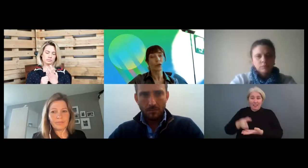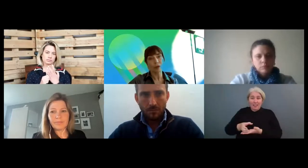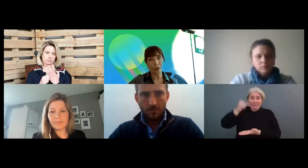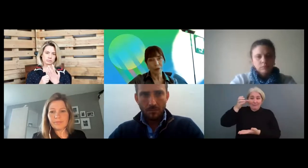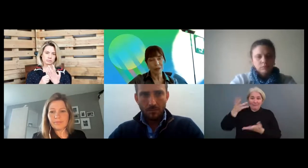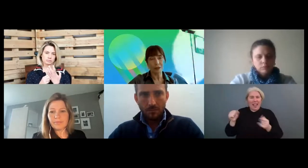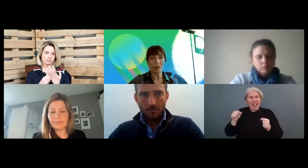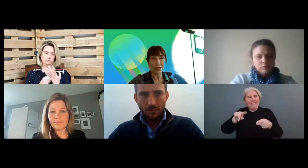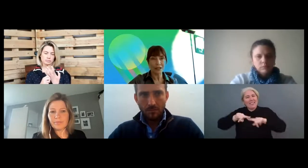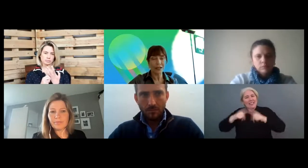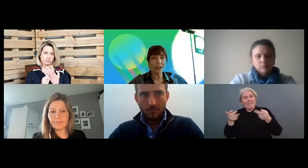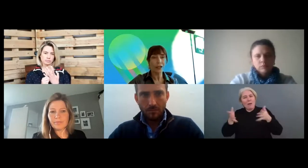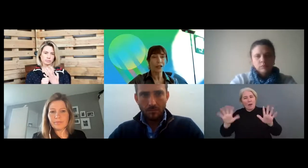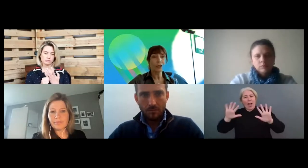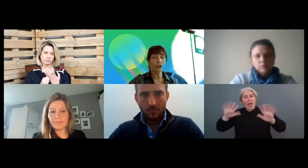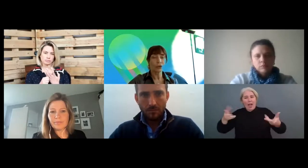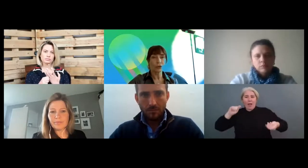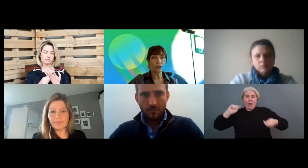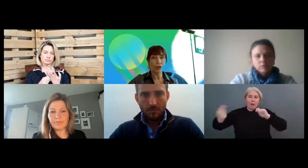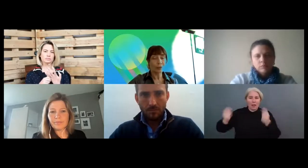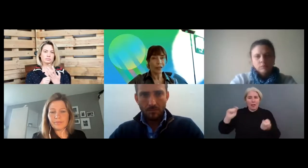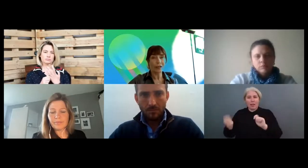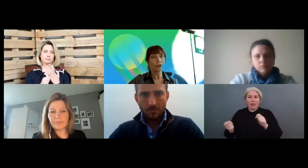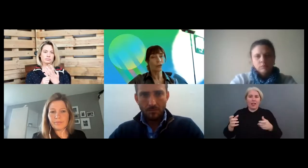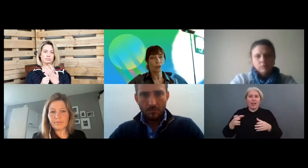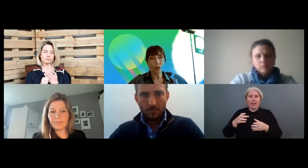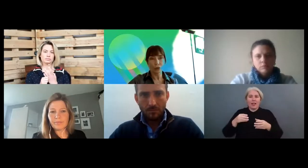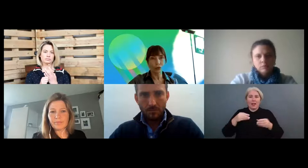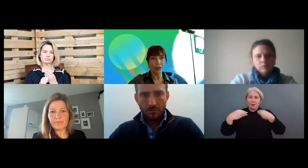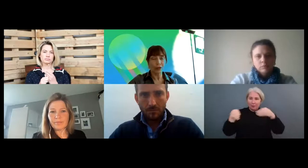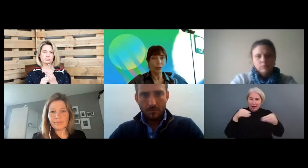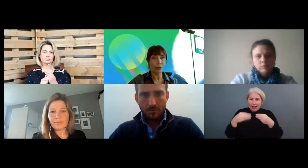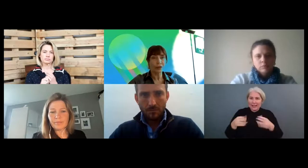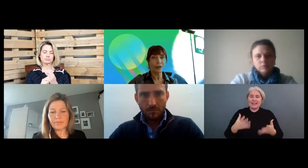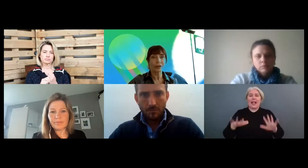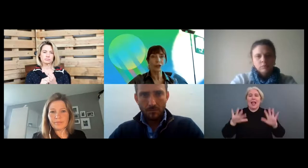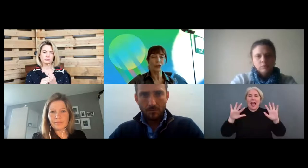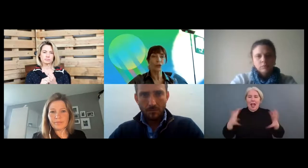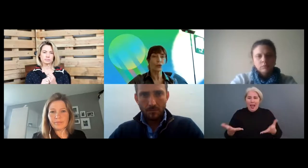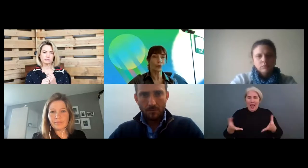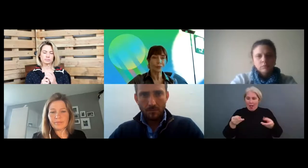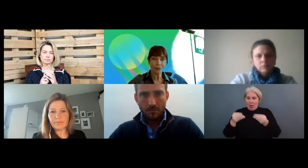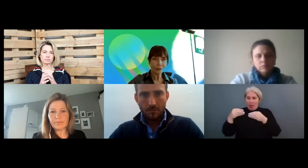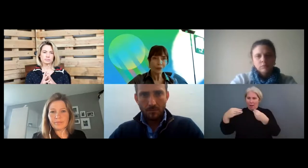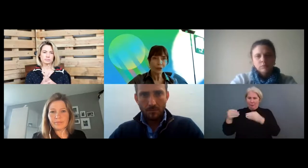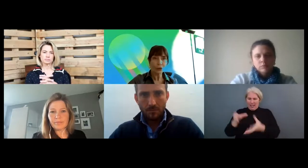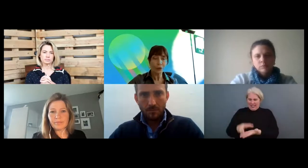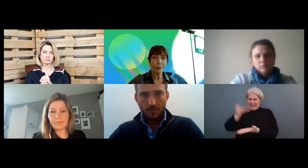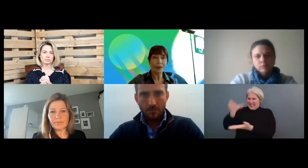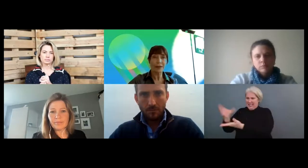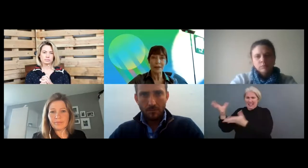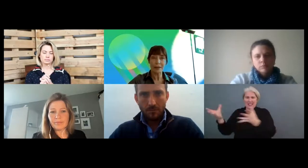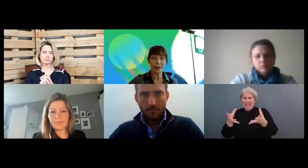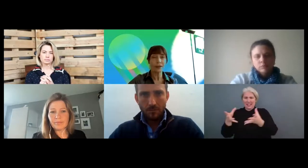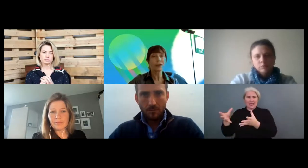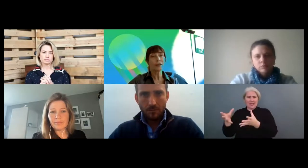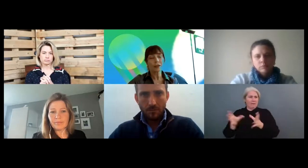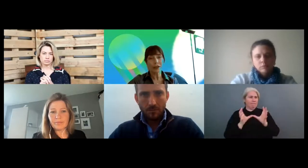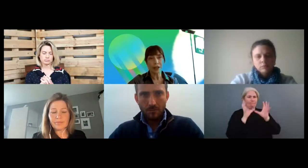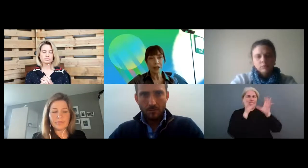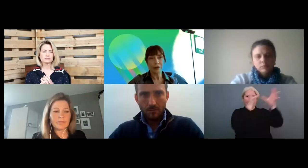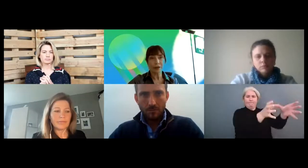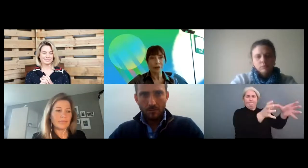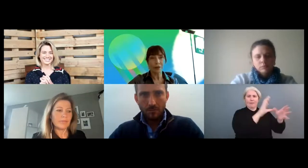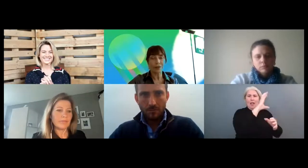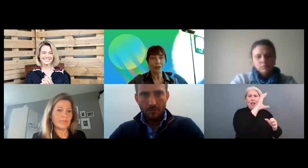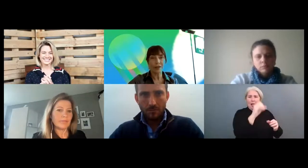way, so separated plastic, to take plastic, to grow to the company that are used to rebuild seats